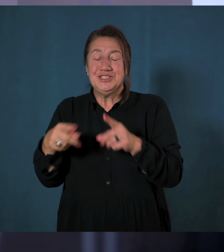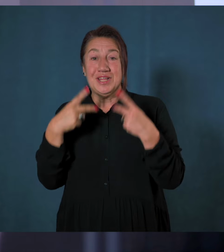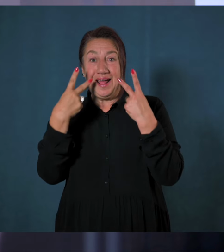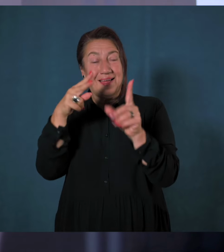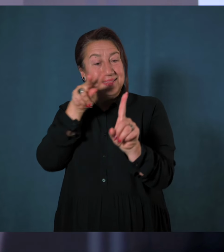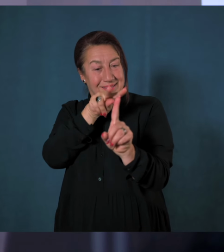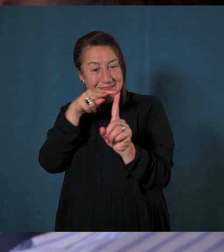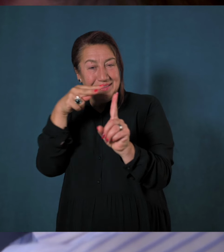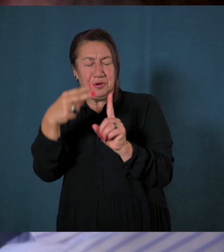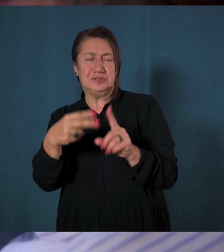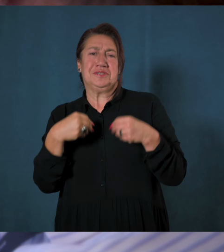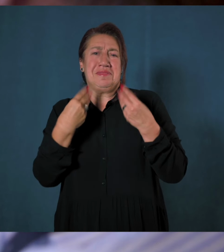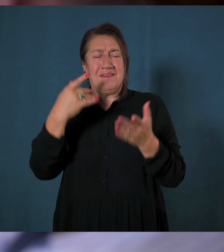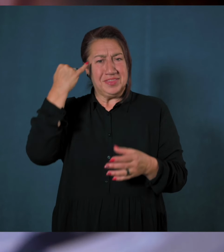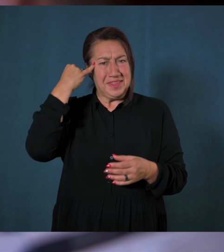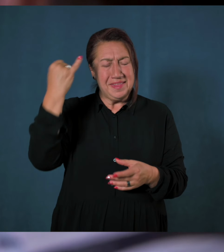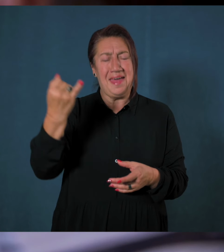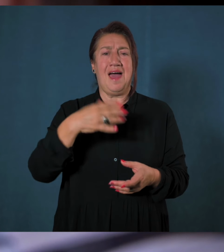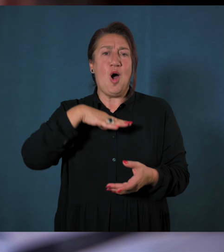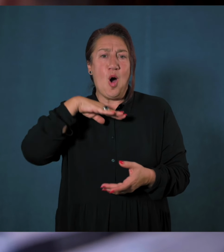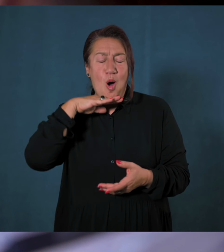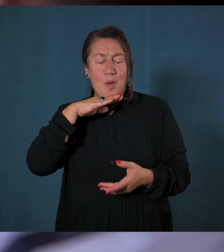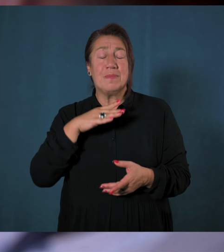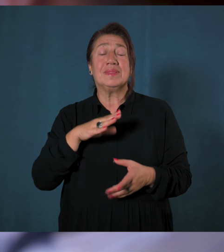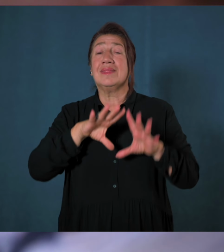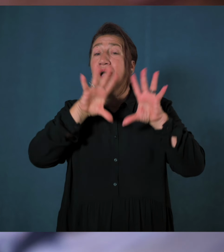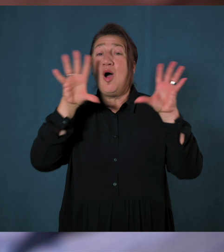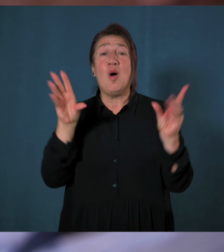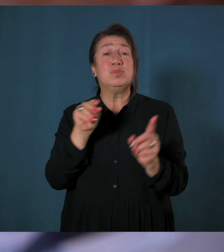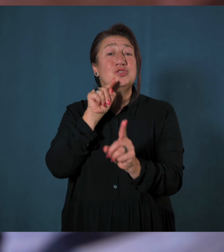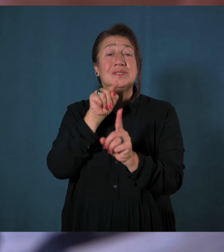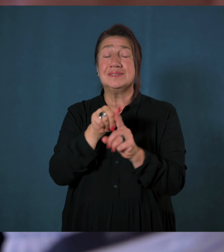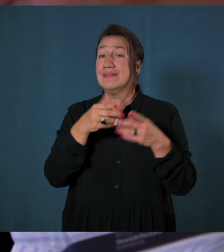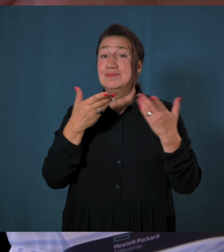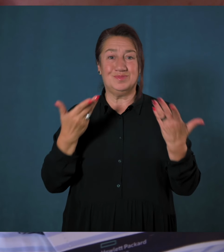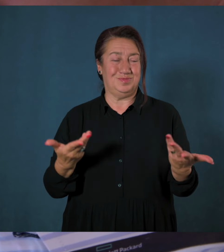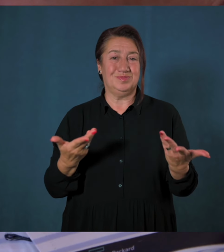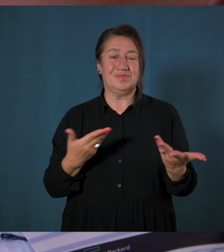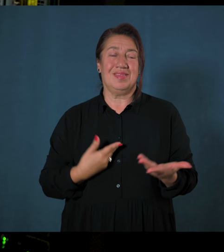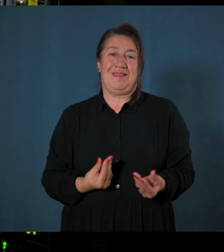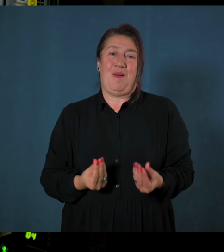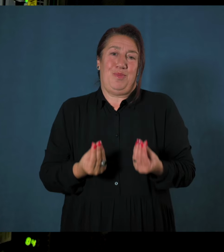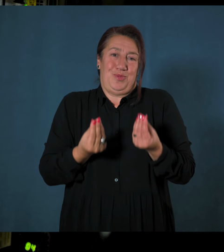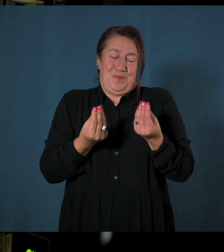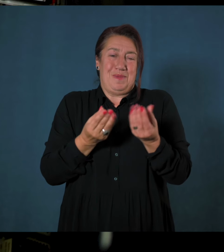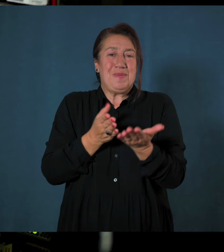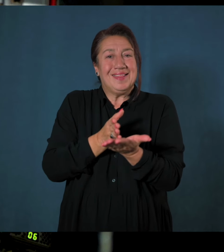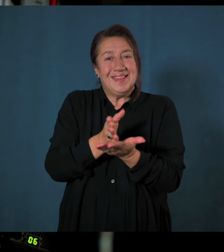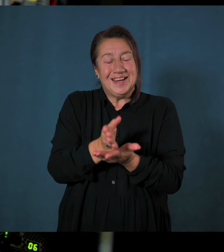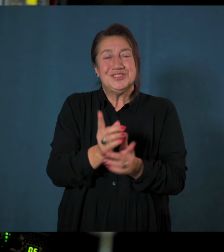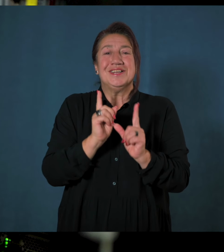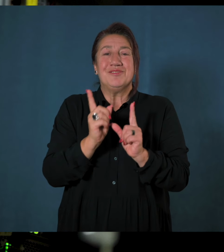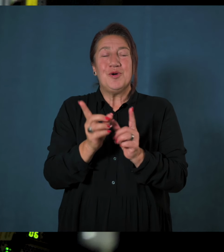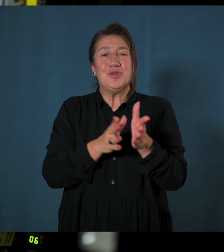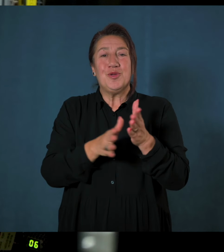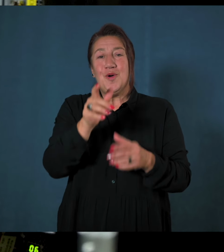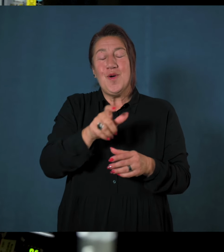different perspectives, ideas and experiences for one common purpose, to advance the way people live and